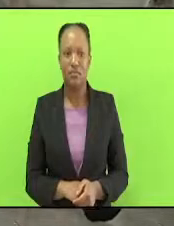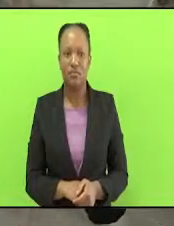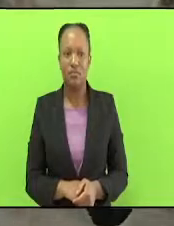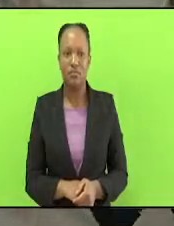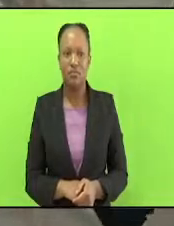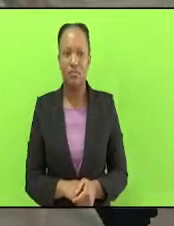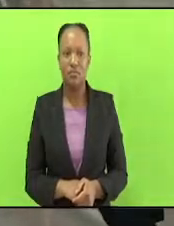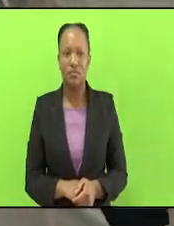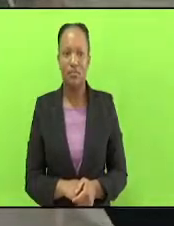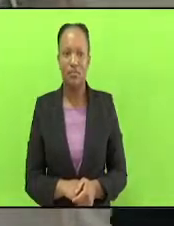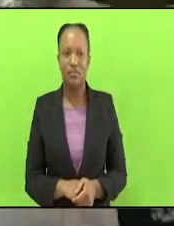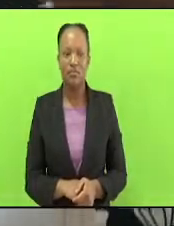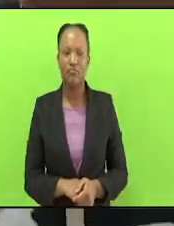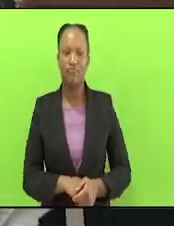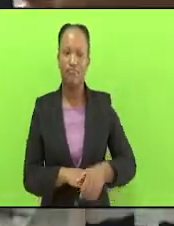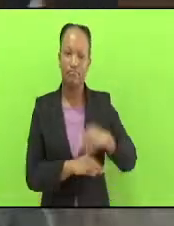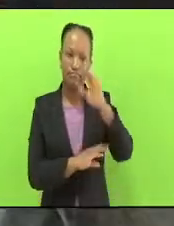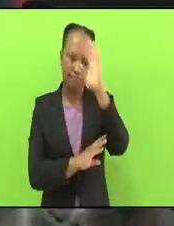dumelang bagolo.